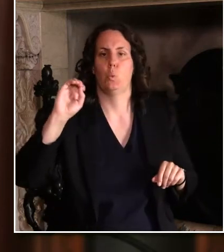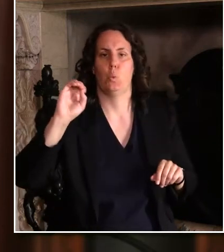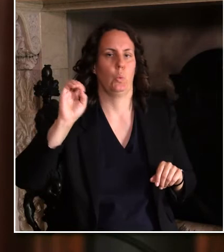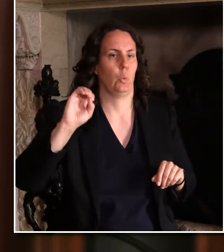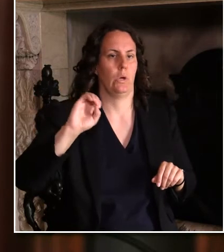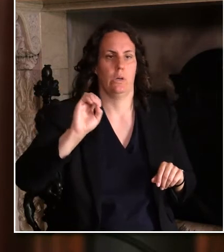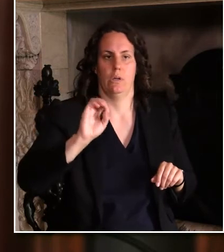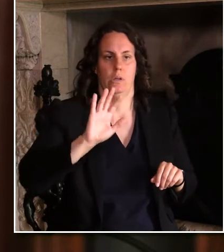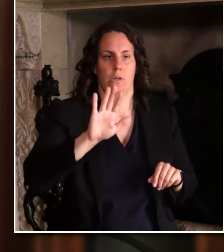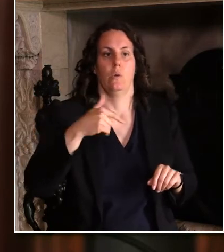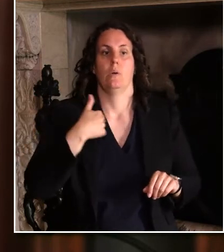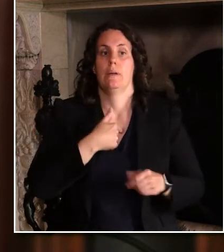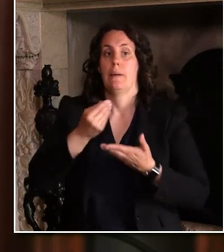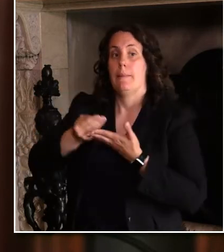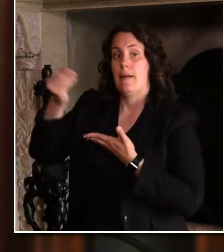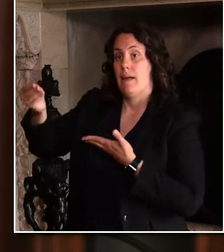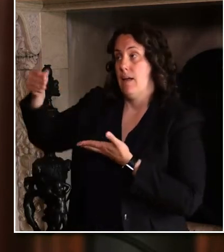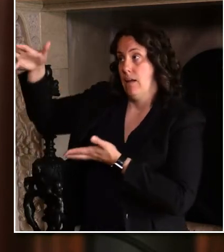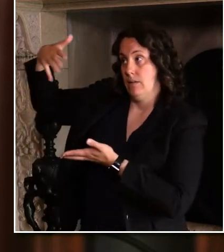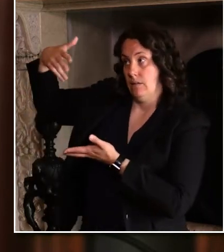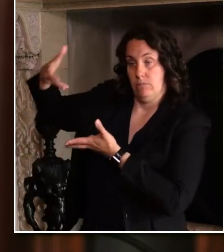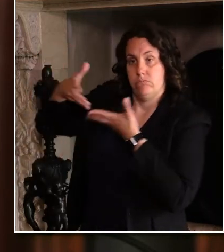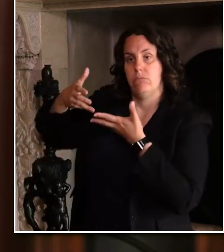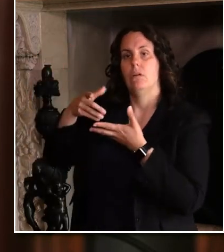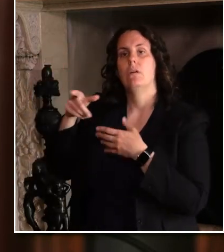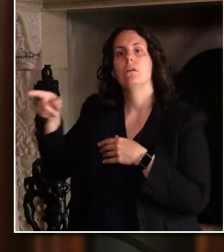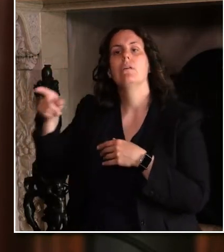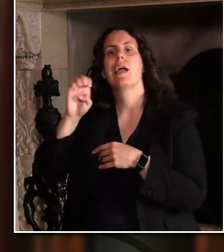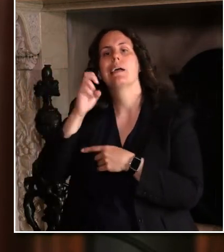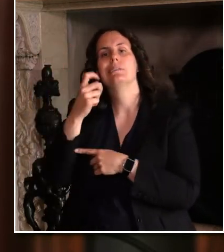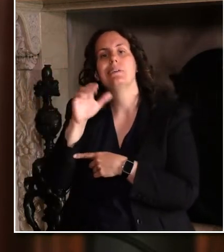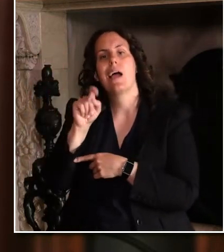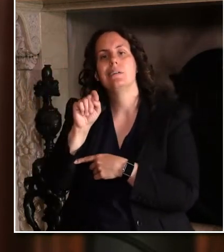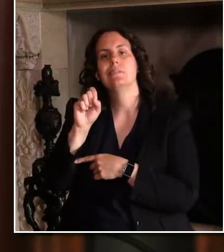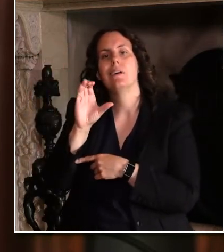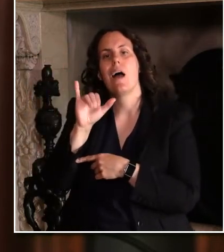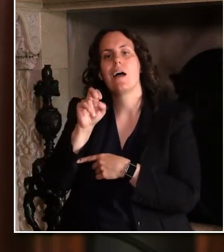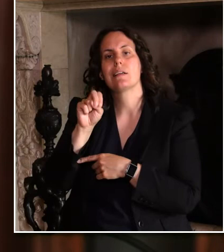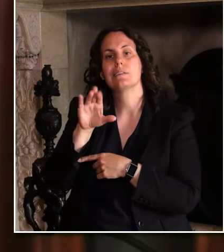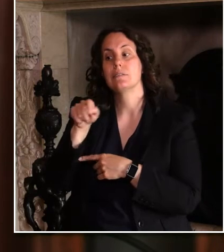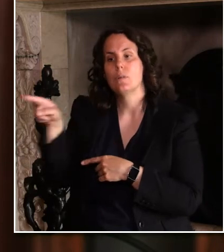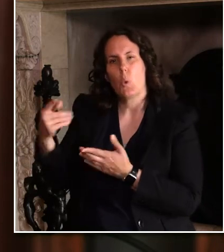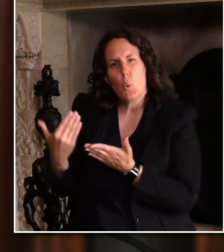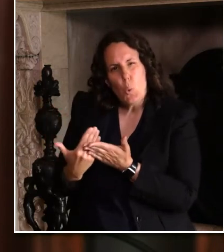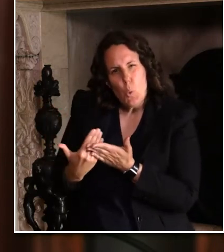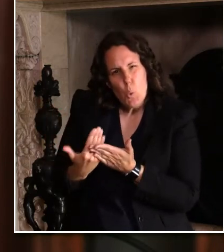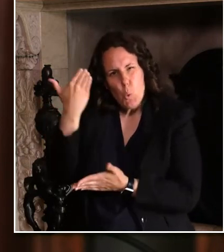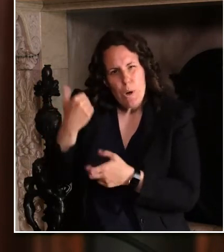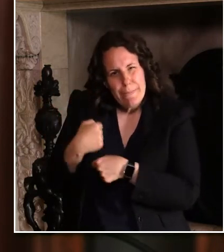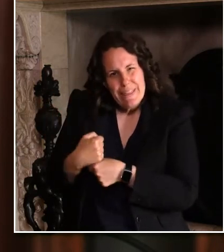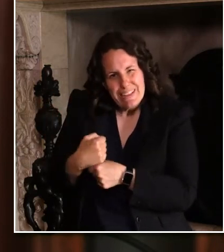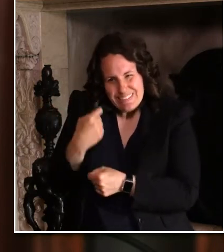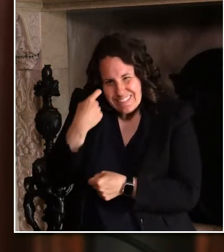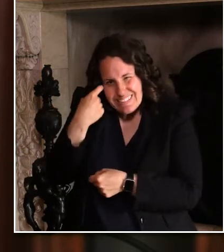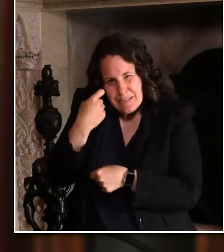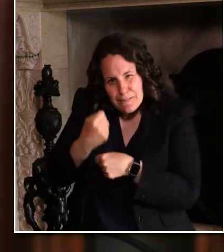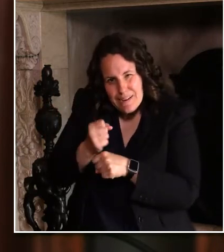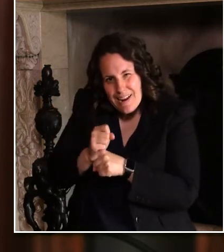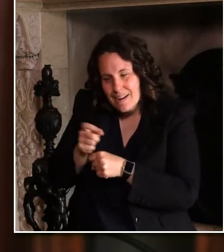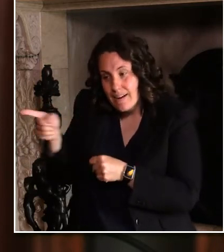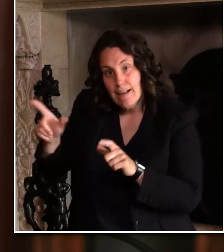Exact Sciences are newly manufactured, and there are no expired tests leaving state warehouses for distribution